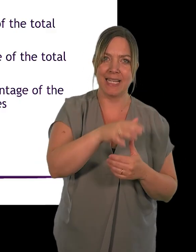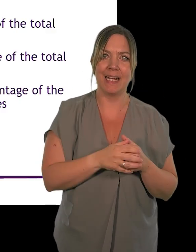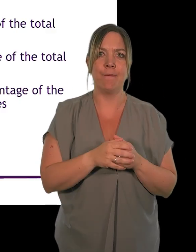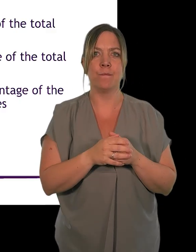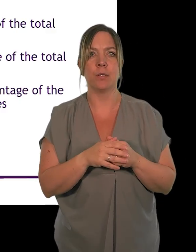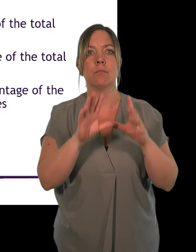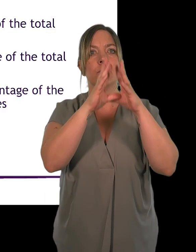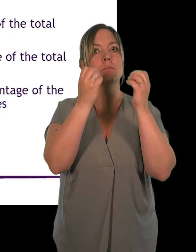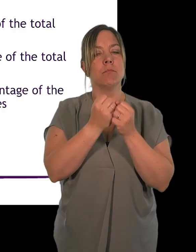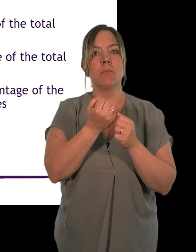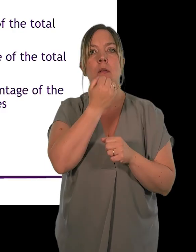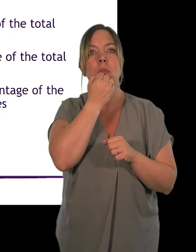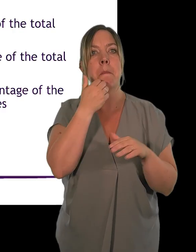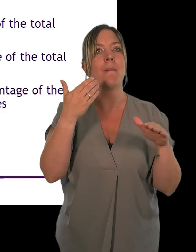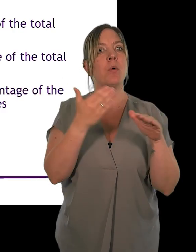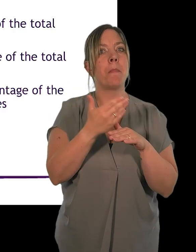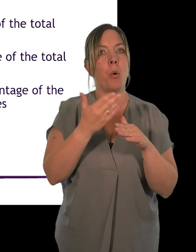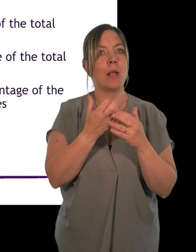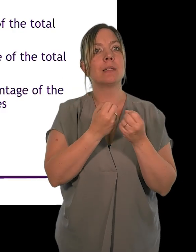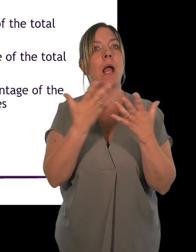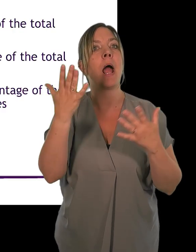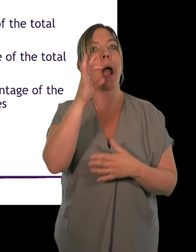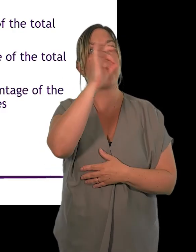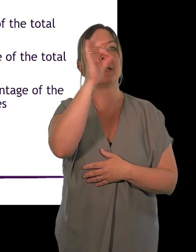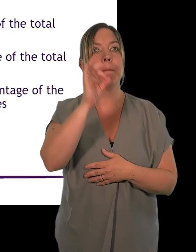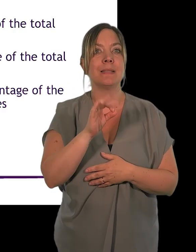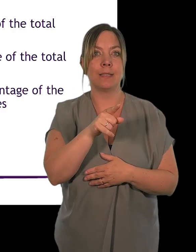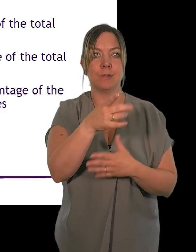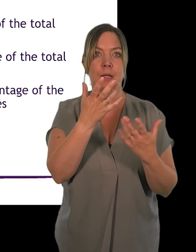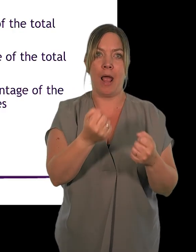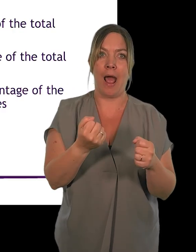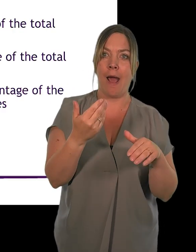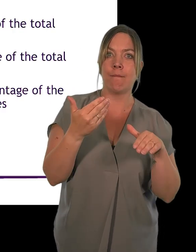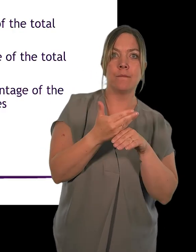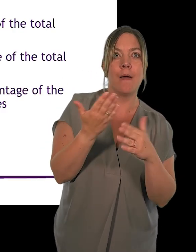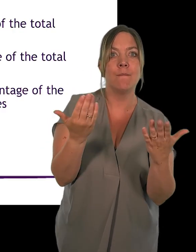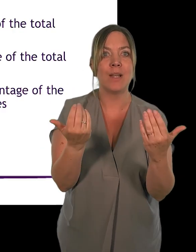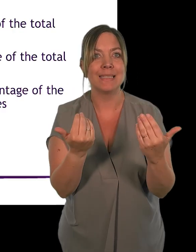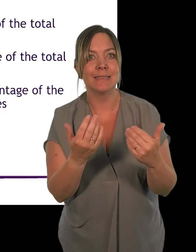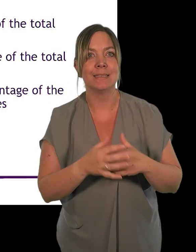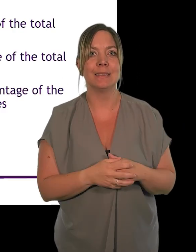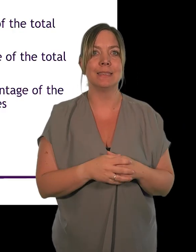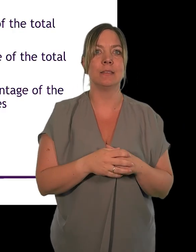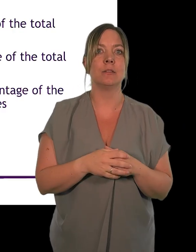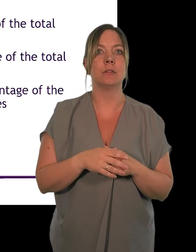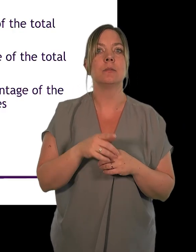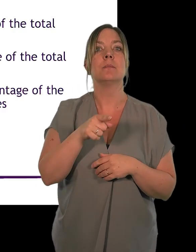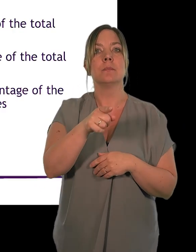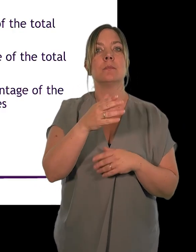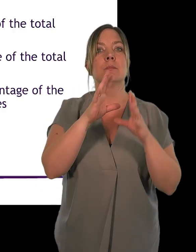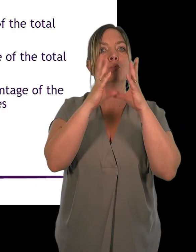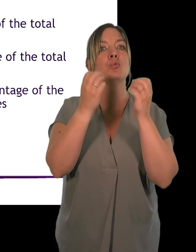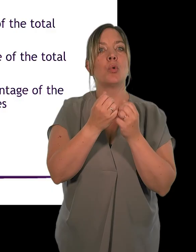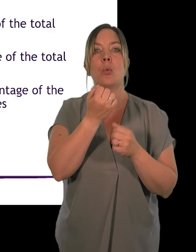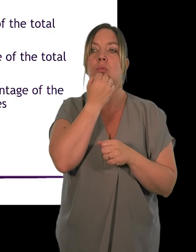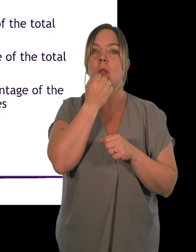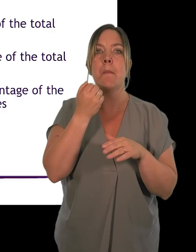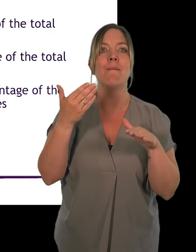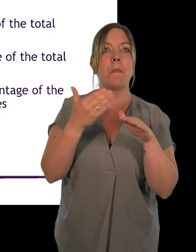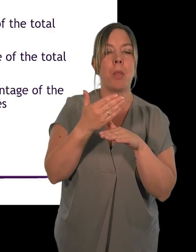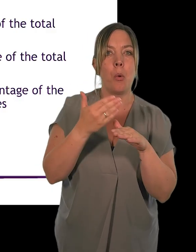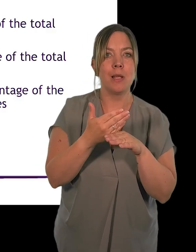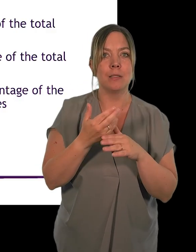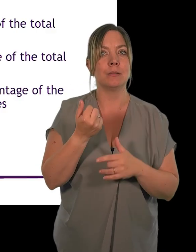number of employees, positions filled as a percentage of the total number of